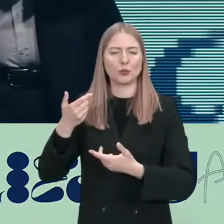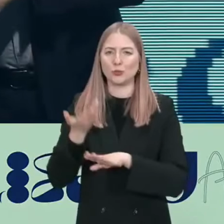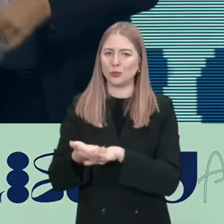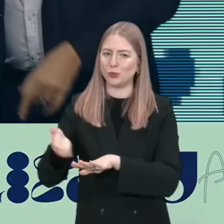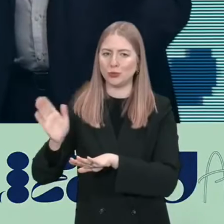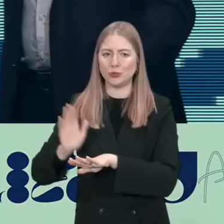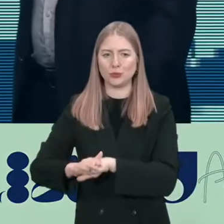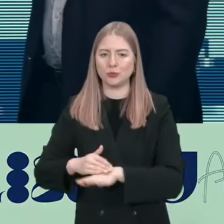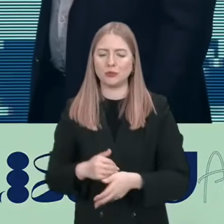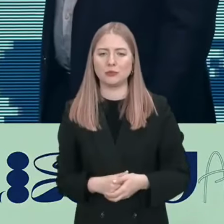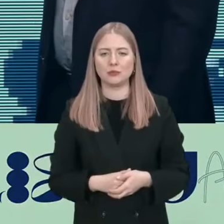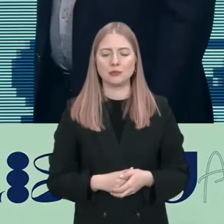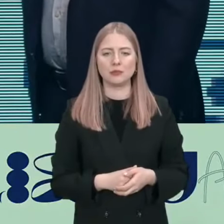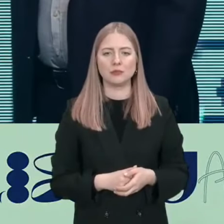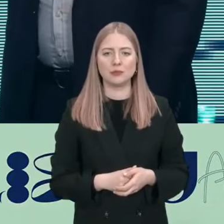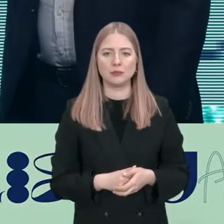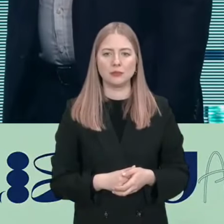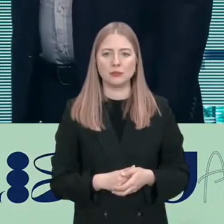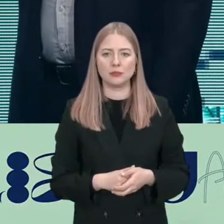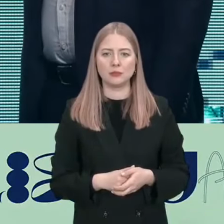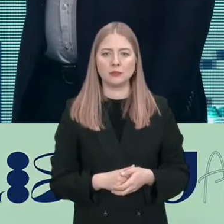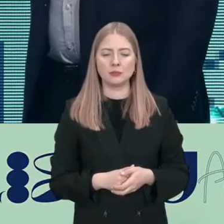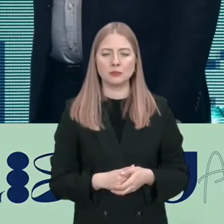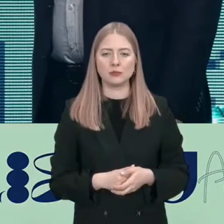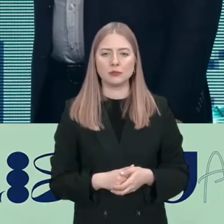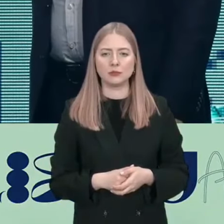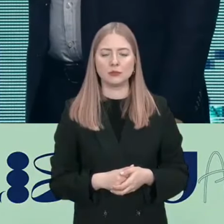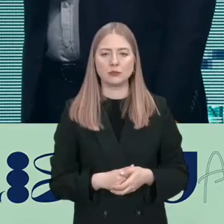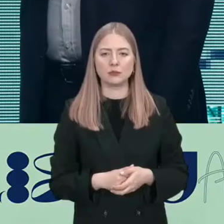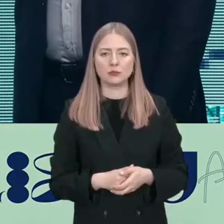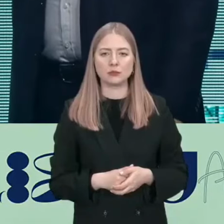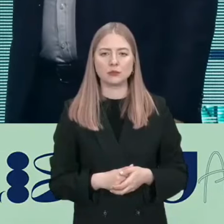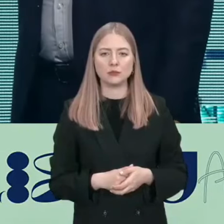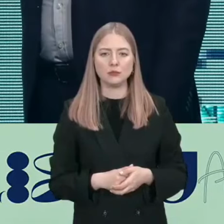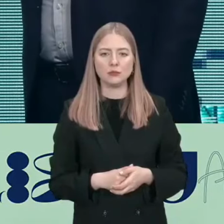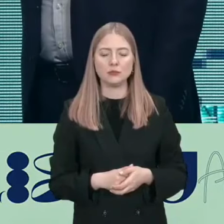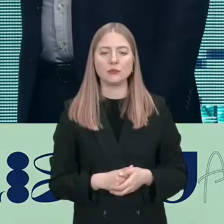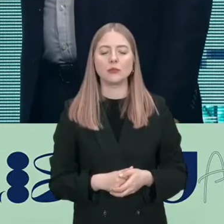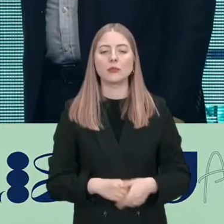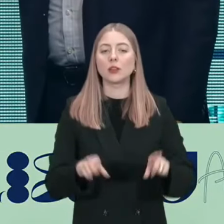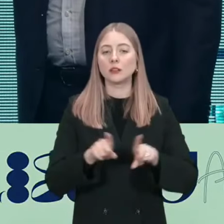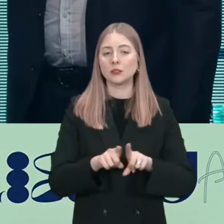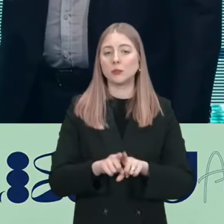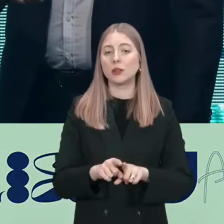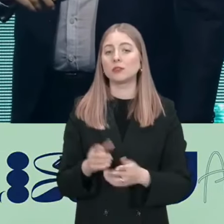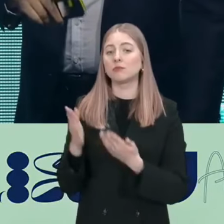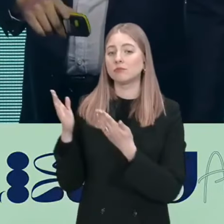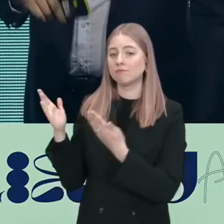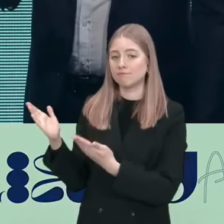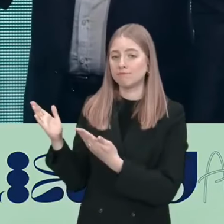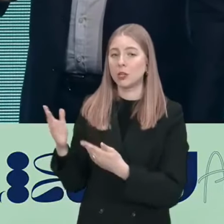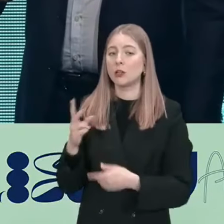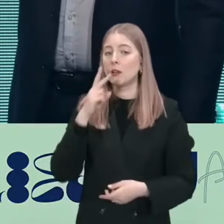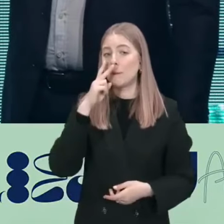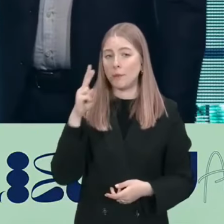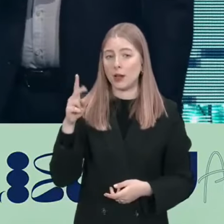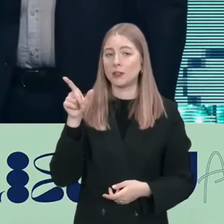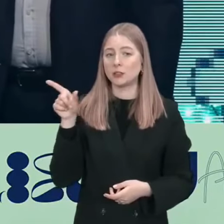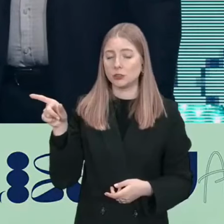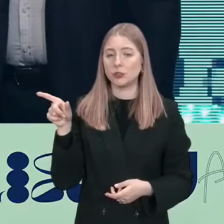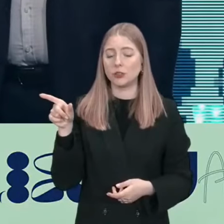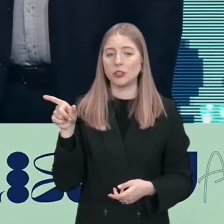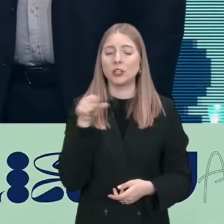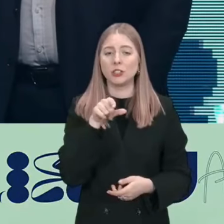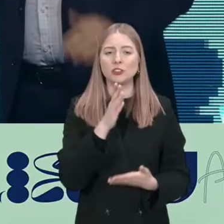But what do you notice also? You notice that the biggest overlap of the geopolitical spectrum is between months and years where the